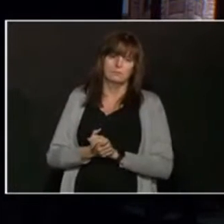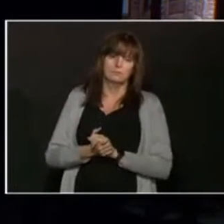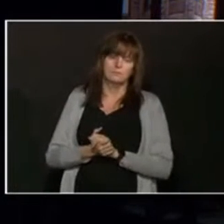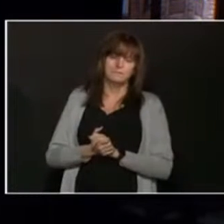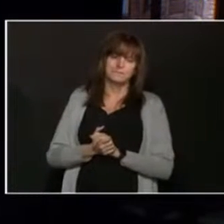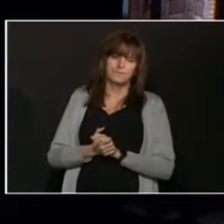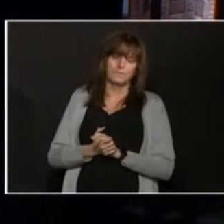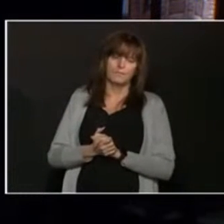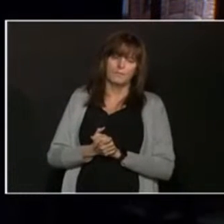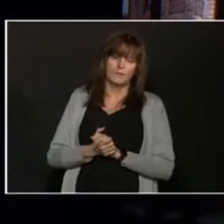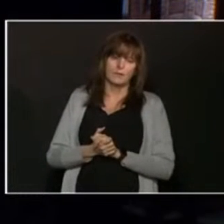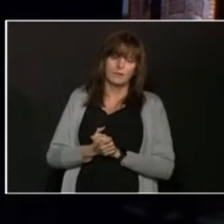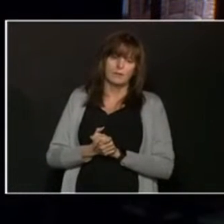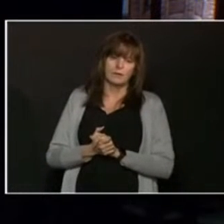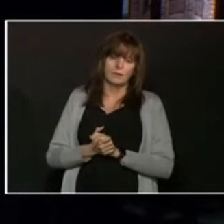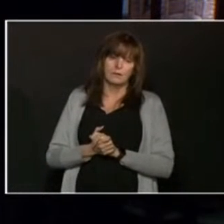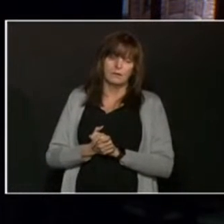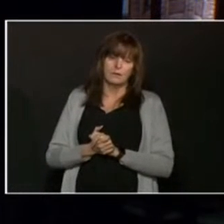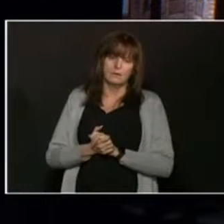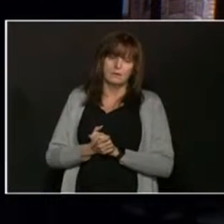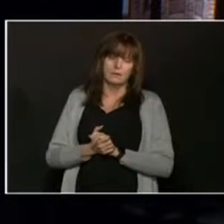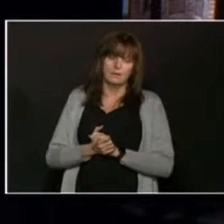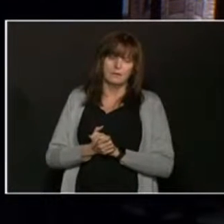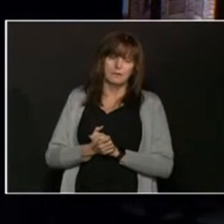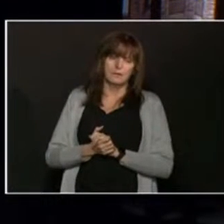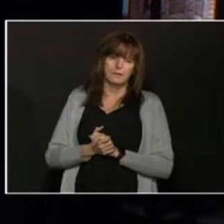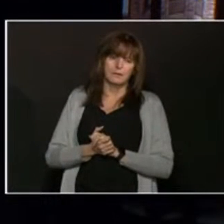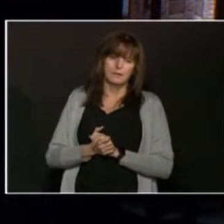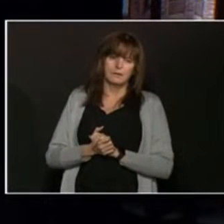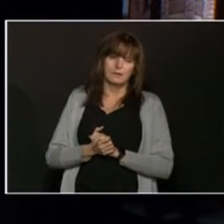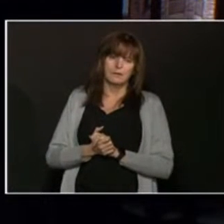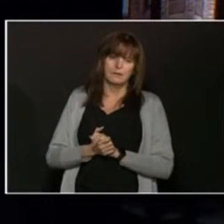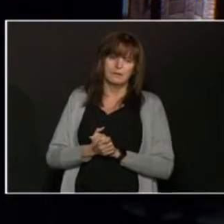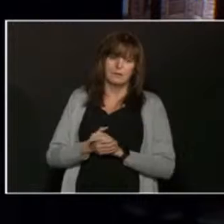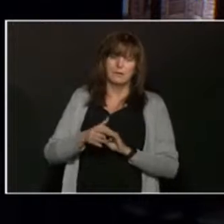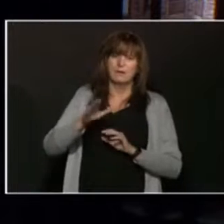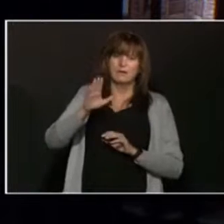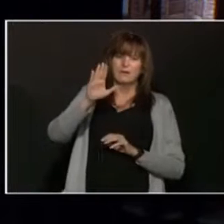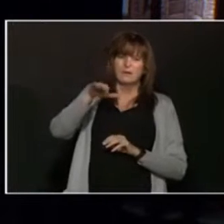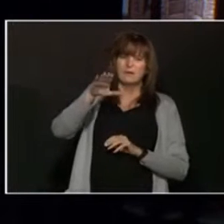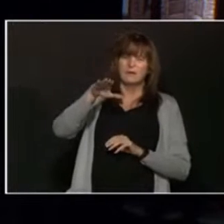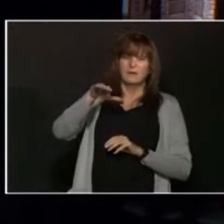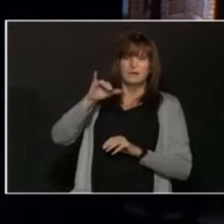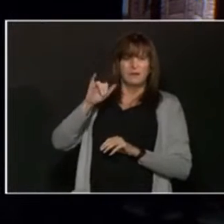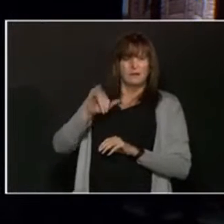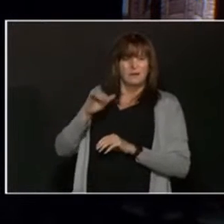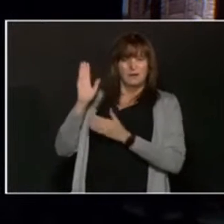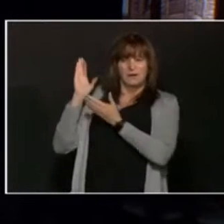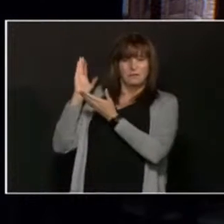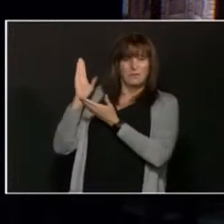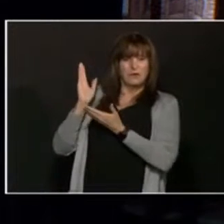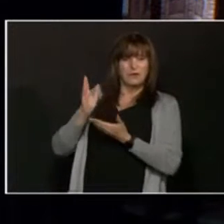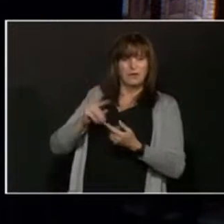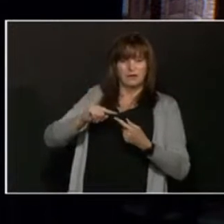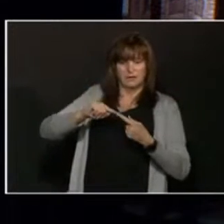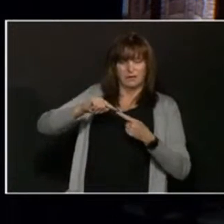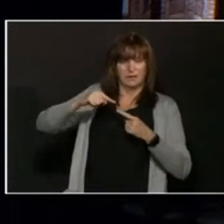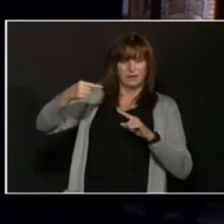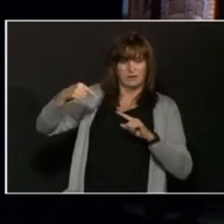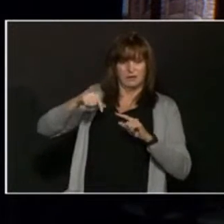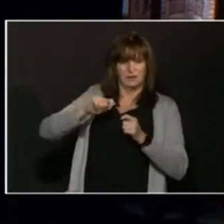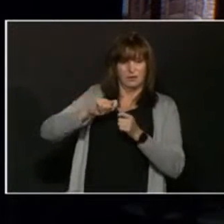variants and the vaccine rollout, why would you be so concerned that the variants would